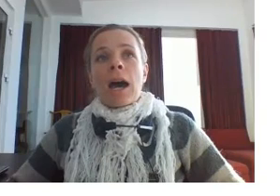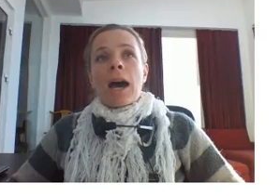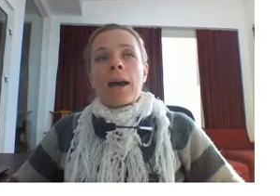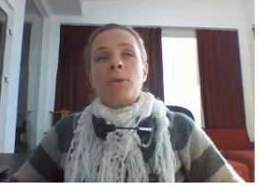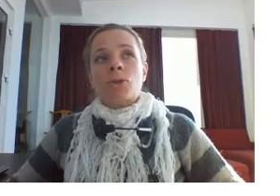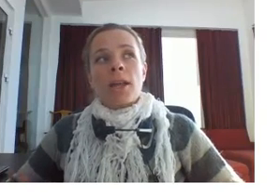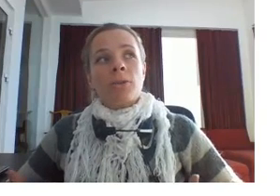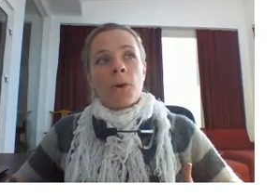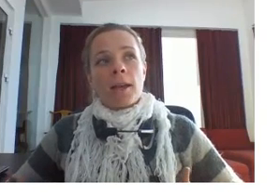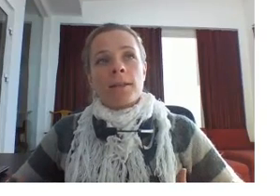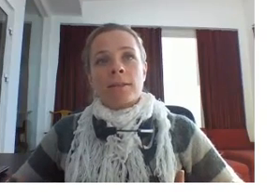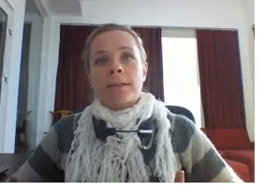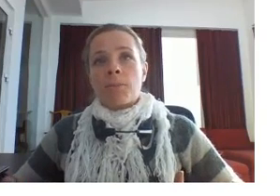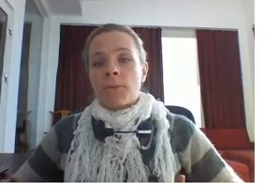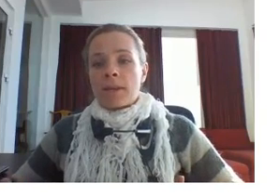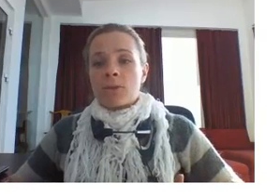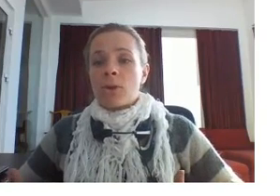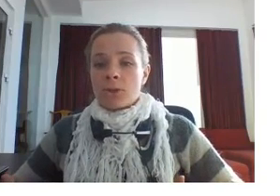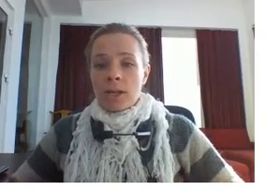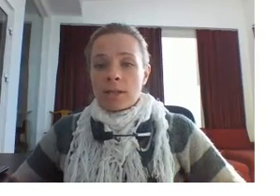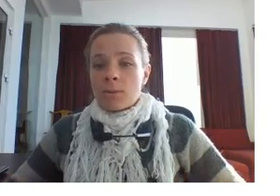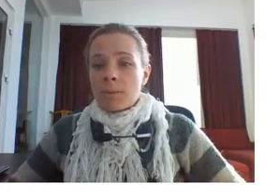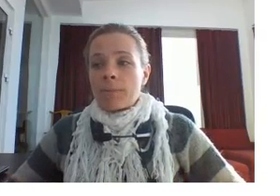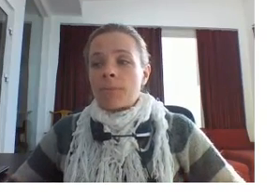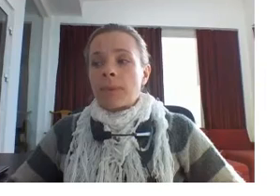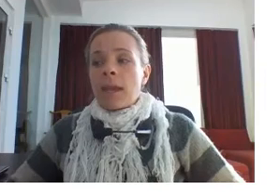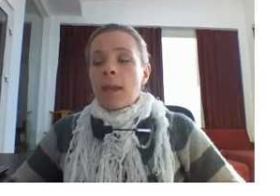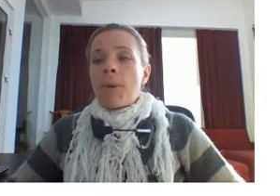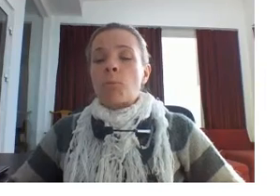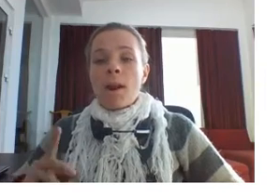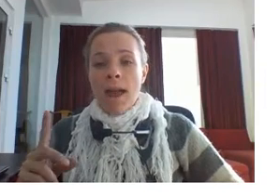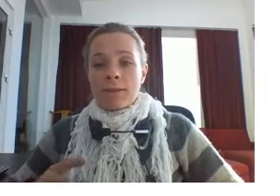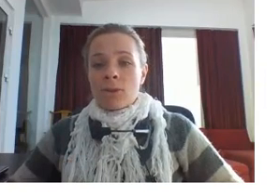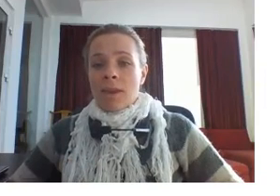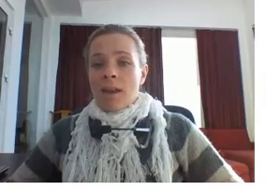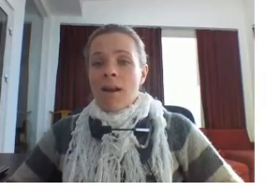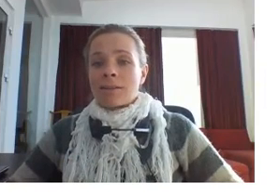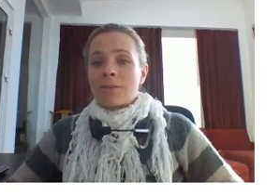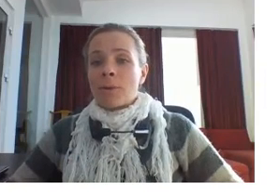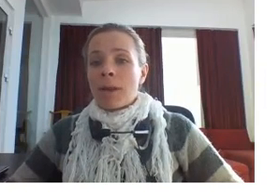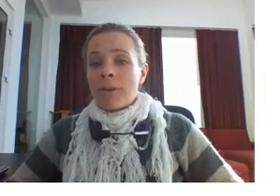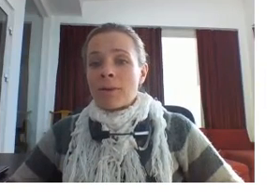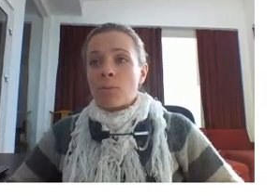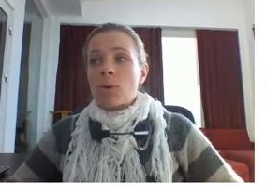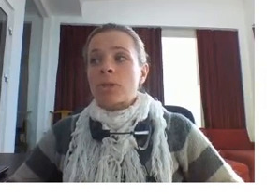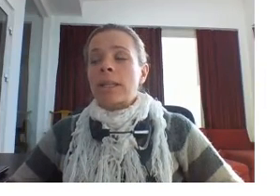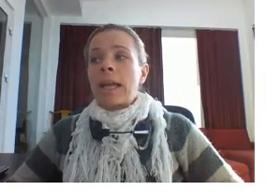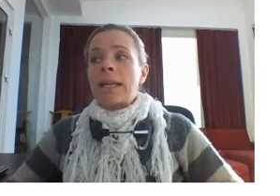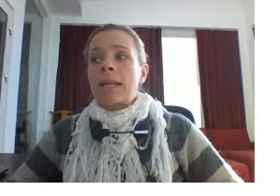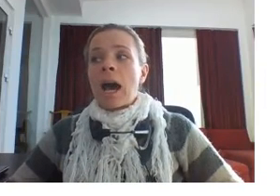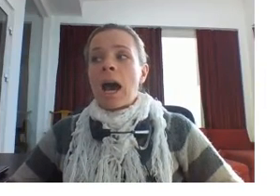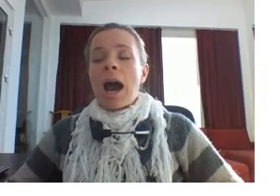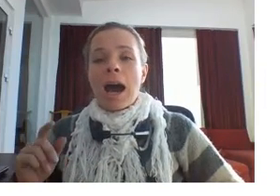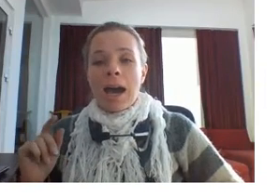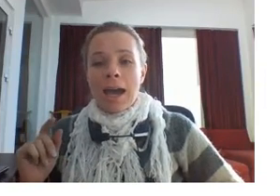So I was trying to find some friends to learn Chinese with me. But one answer that I got from my friend was